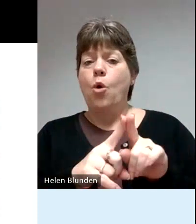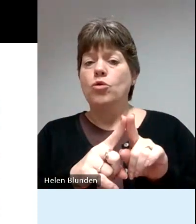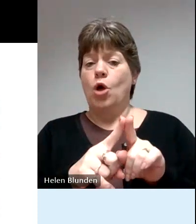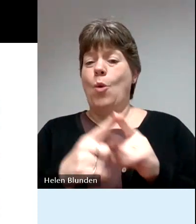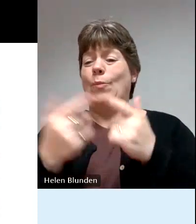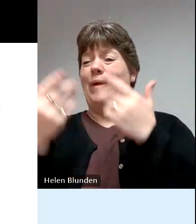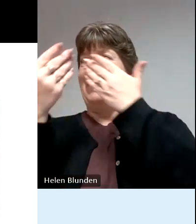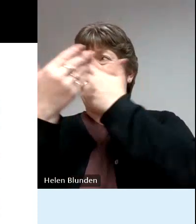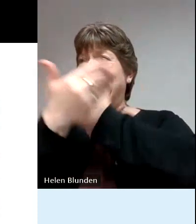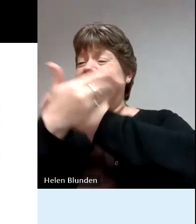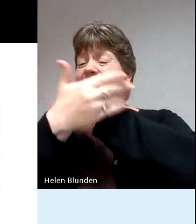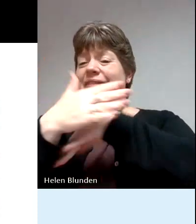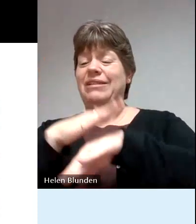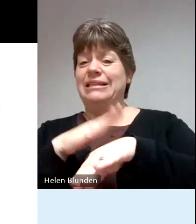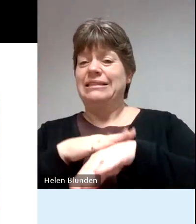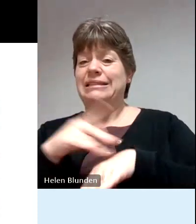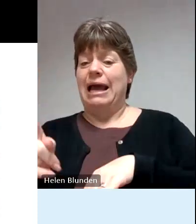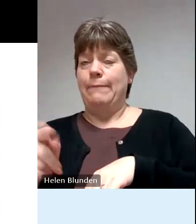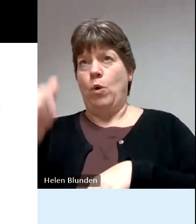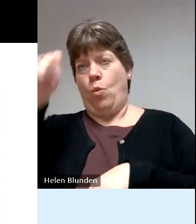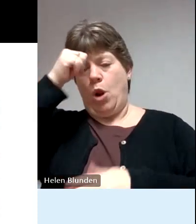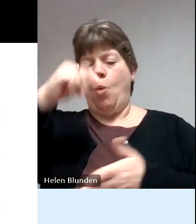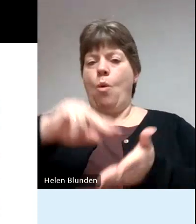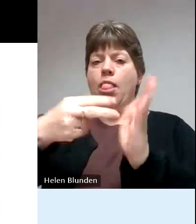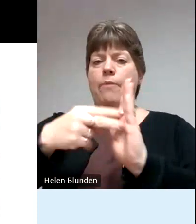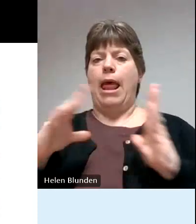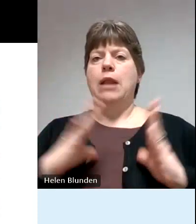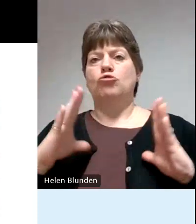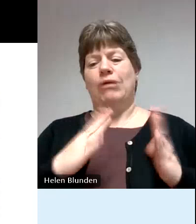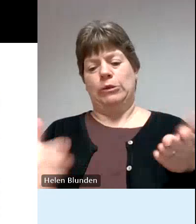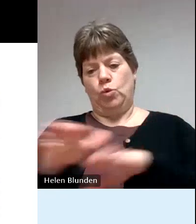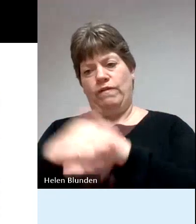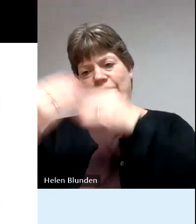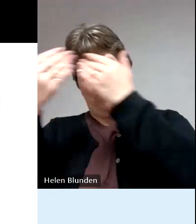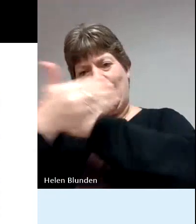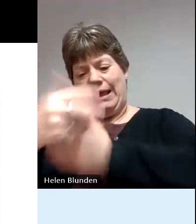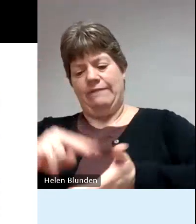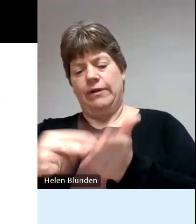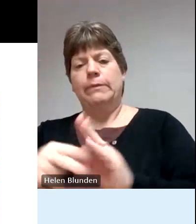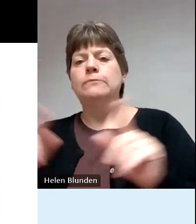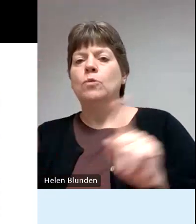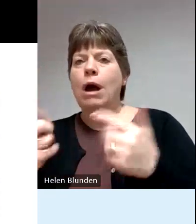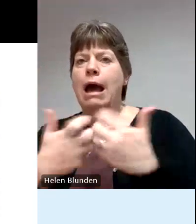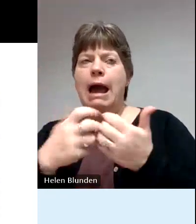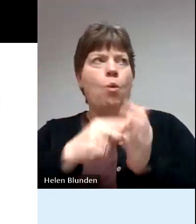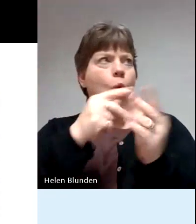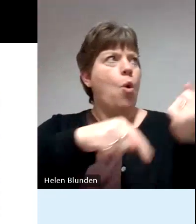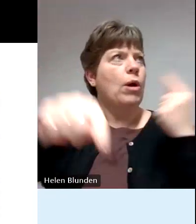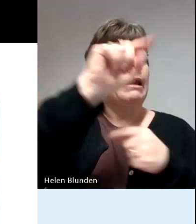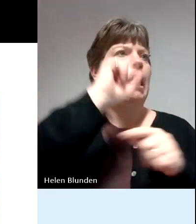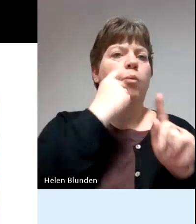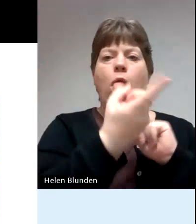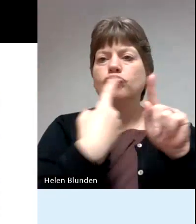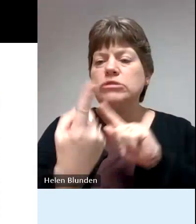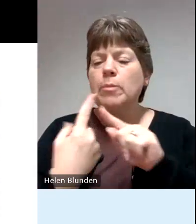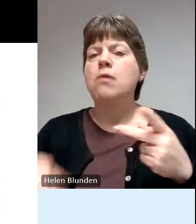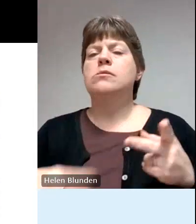evening time, you've got a plan going into the evening as to how organisations are going to respond,